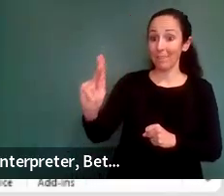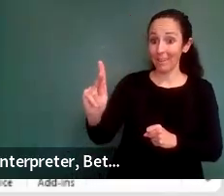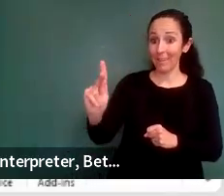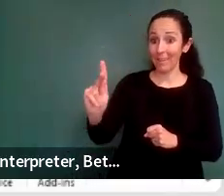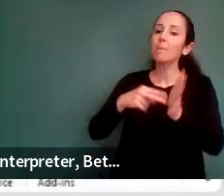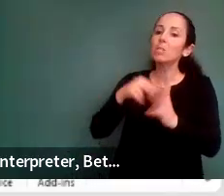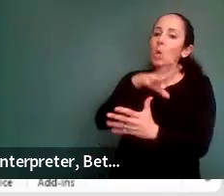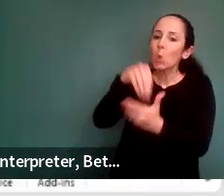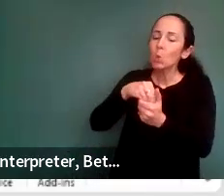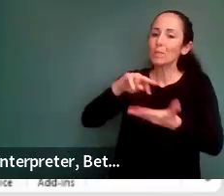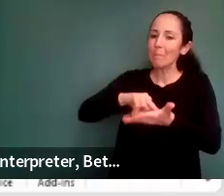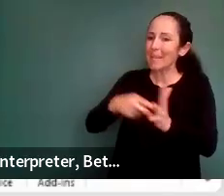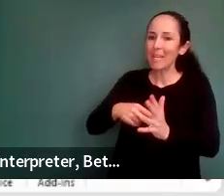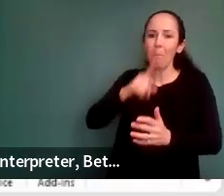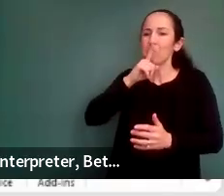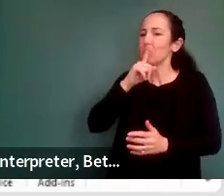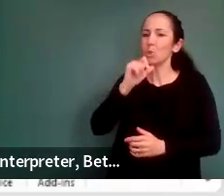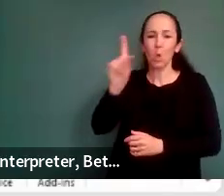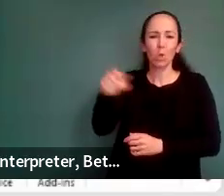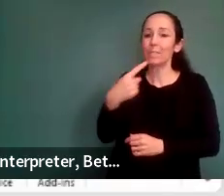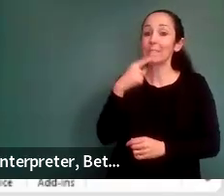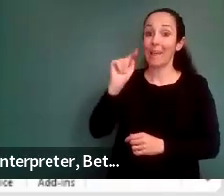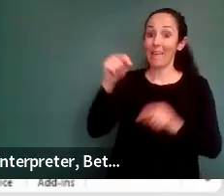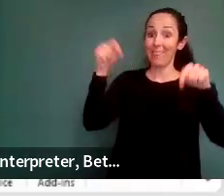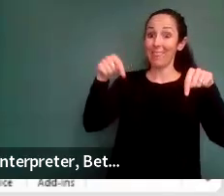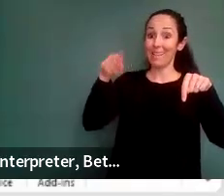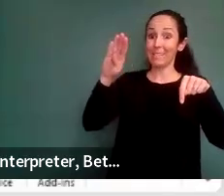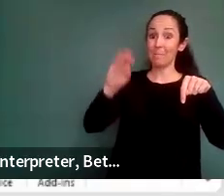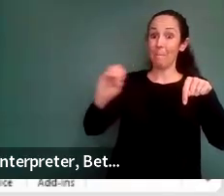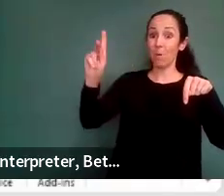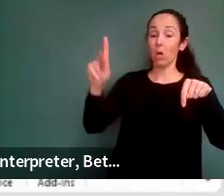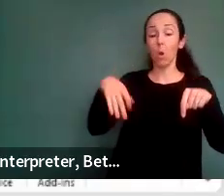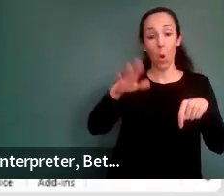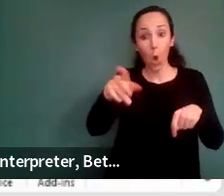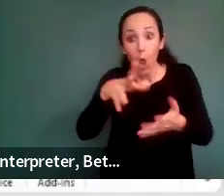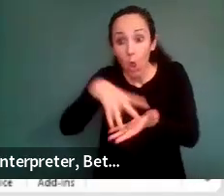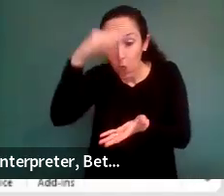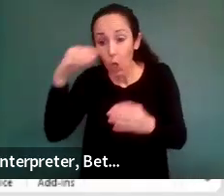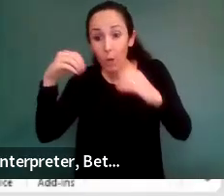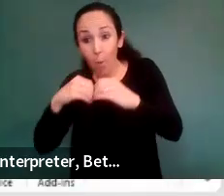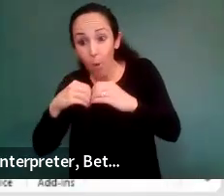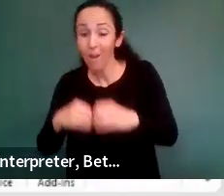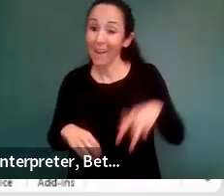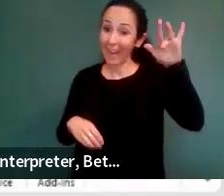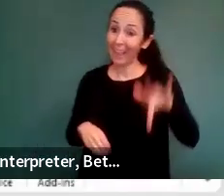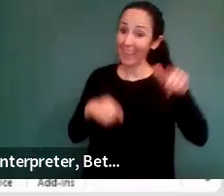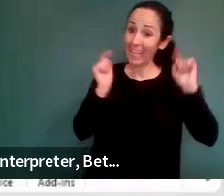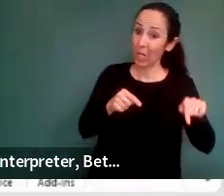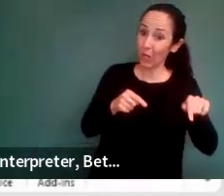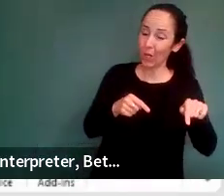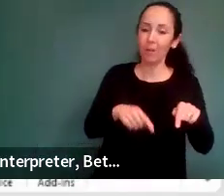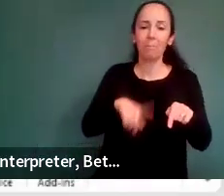meaningful. You shouldn't say things like this book. You shouldn't say things like learn more. Click here.